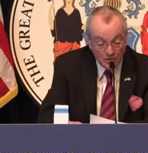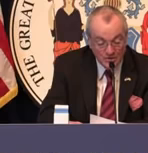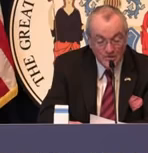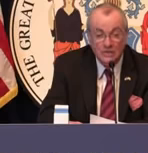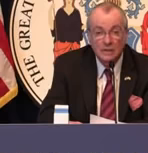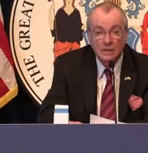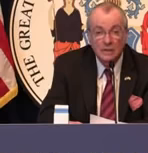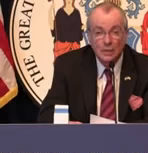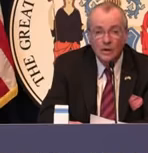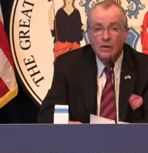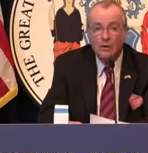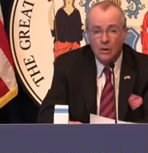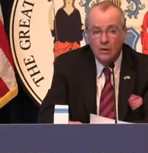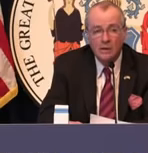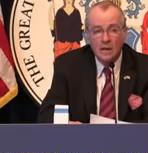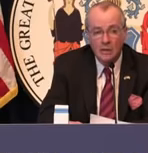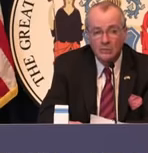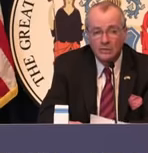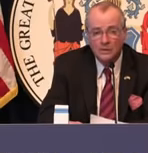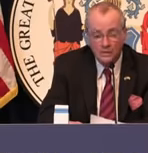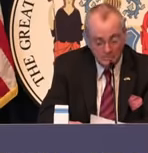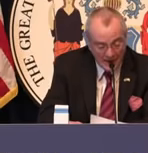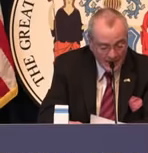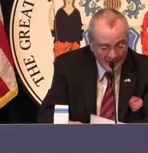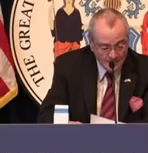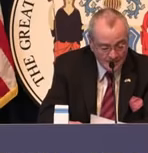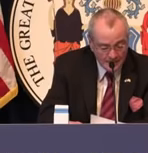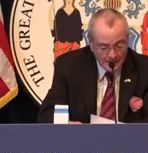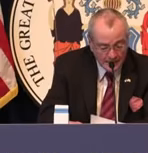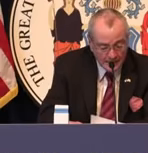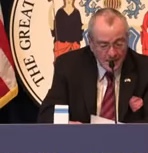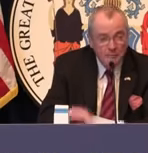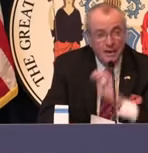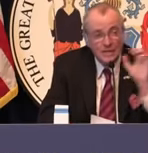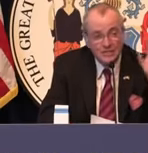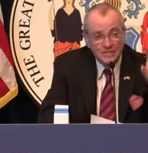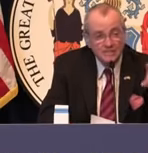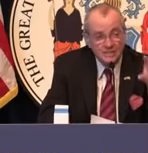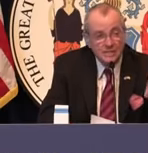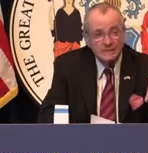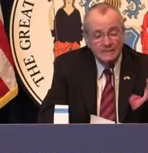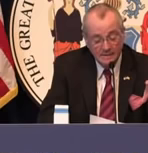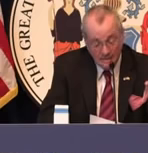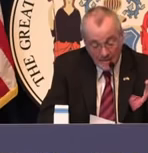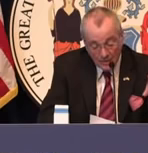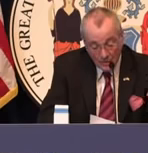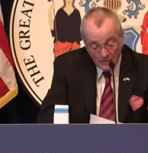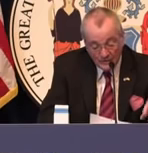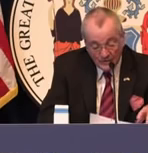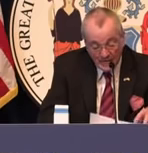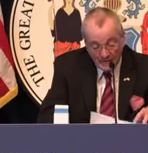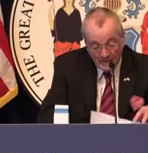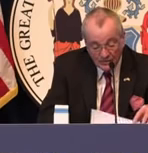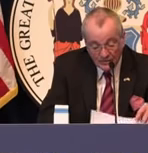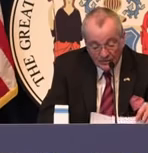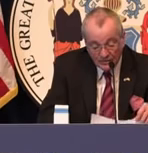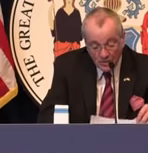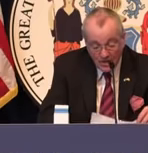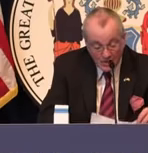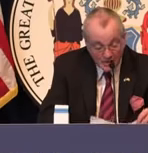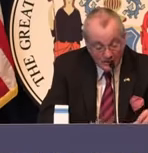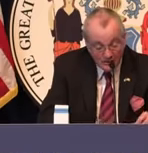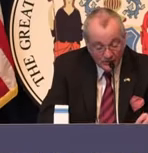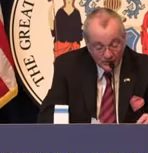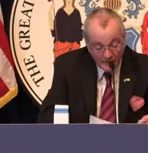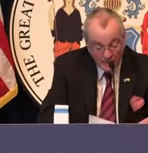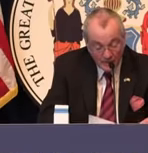the losses. We are all humbled by that. But as deep-seated and long-standing as this